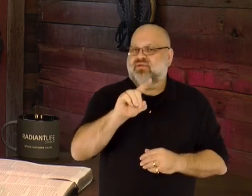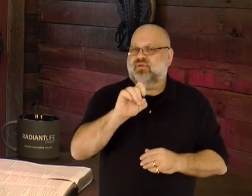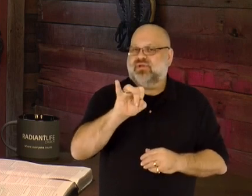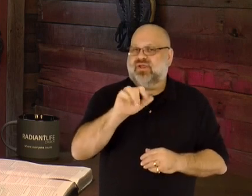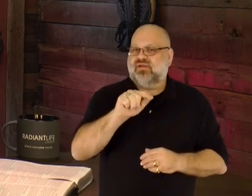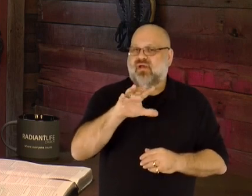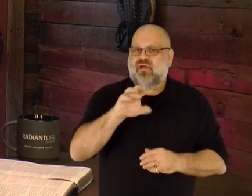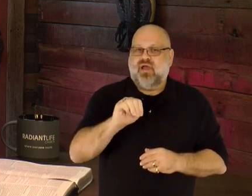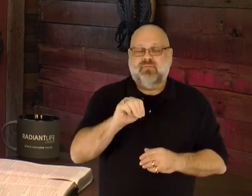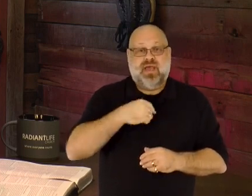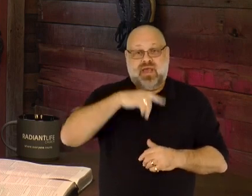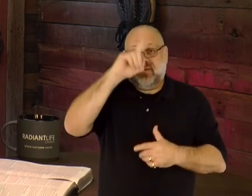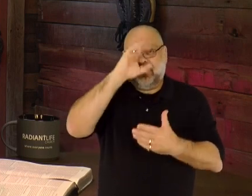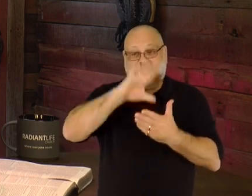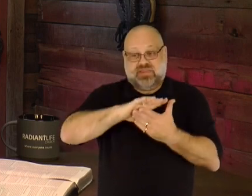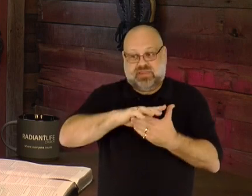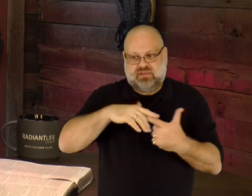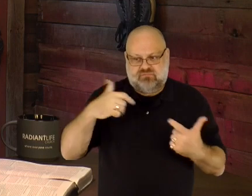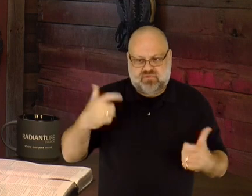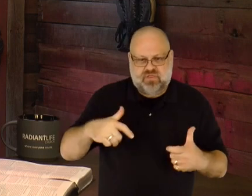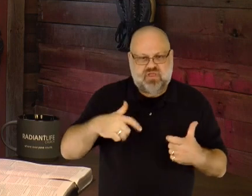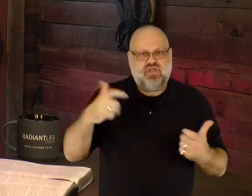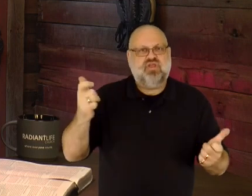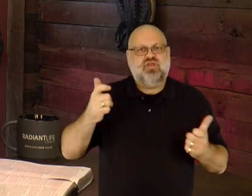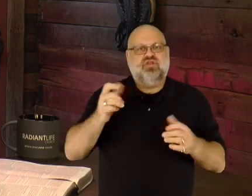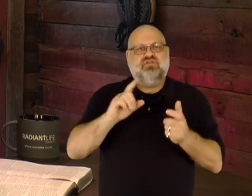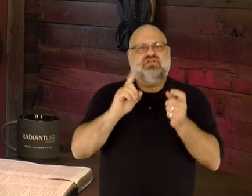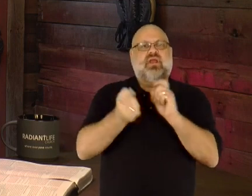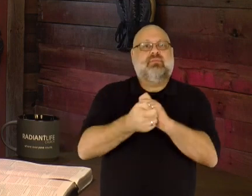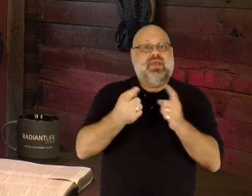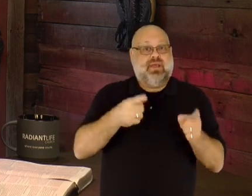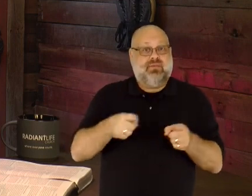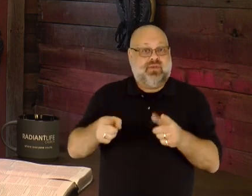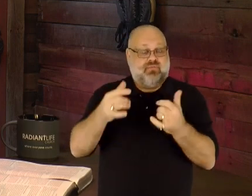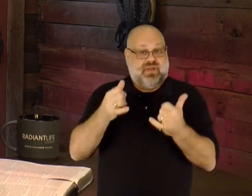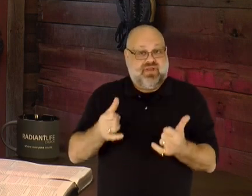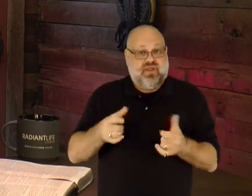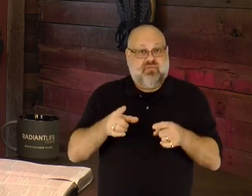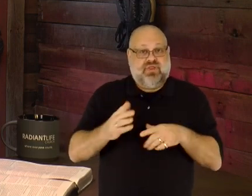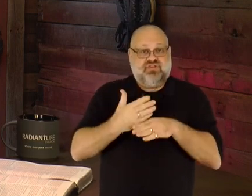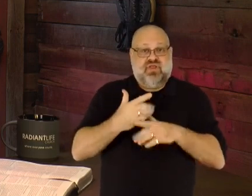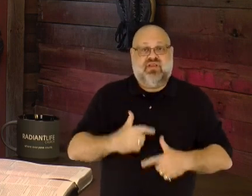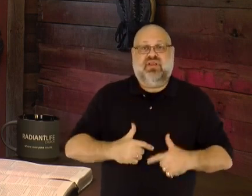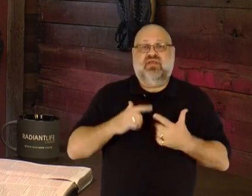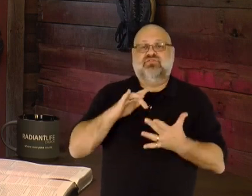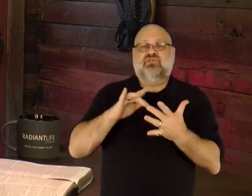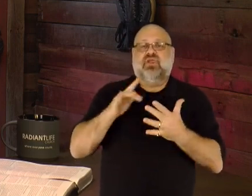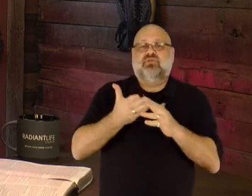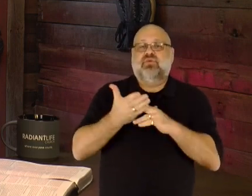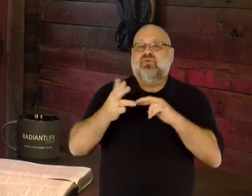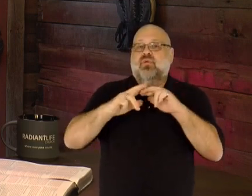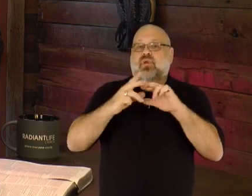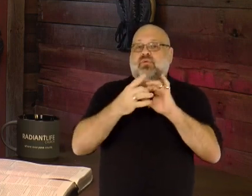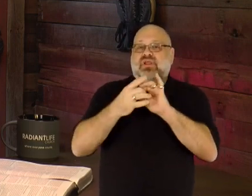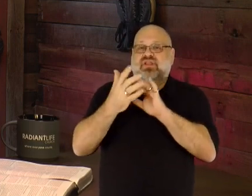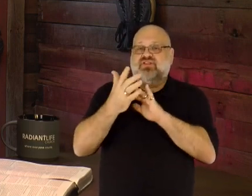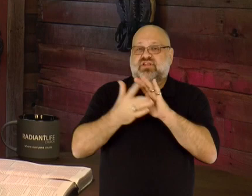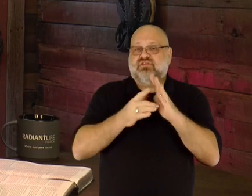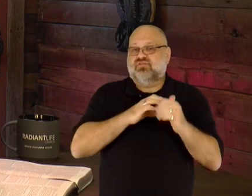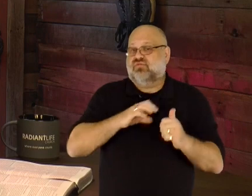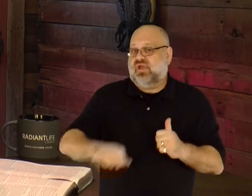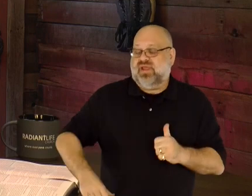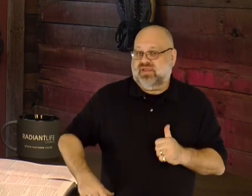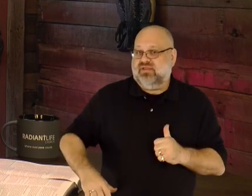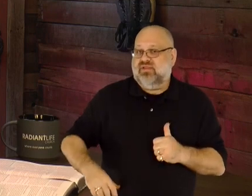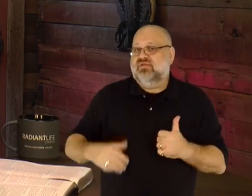prayer@rlclodi.com. I believe that a significant turnaround is taking place right now as we share life's journey through growing relationship with Jesus